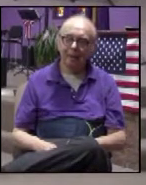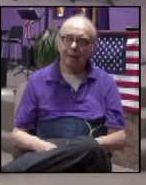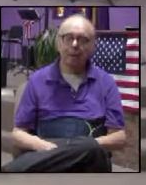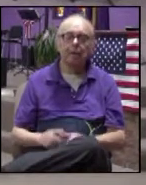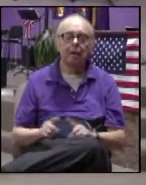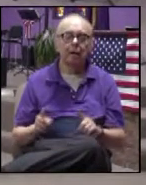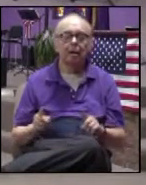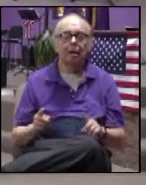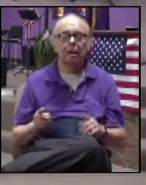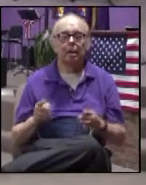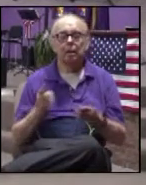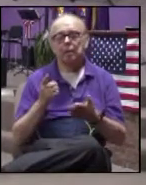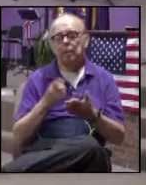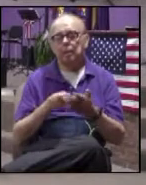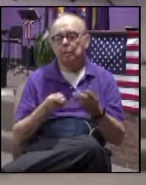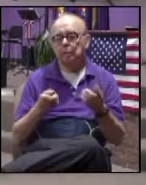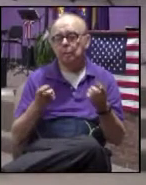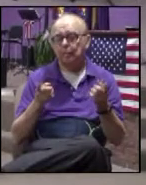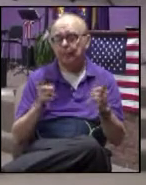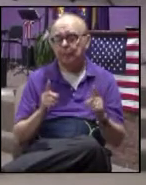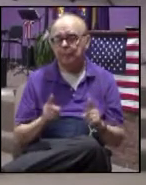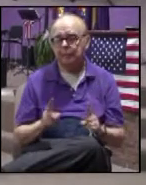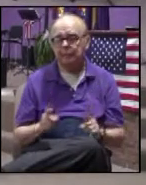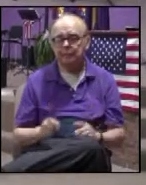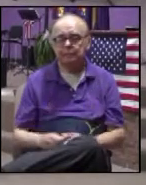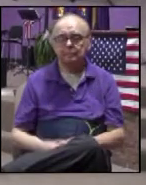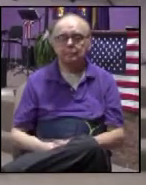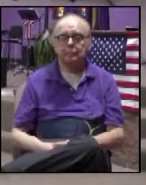But what happens is this.